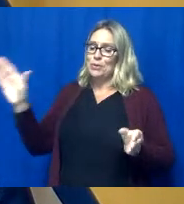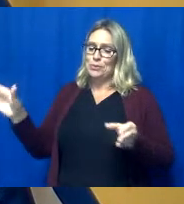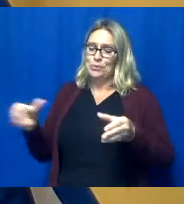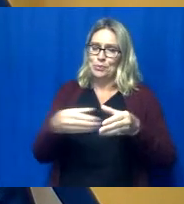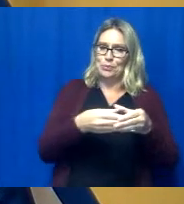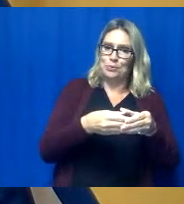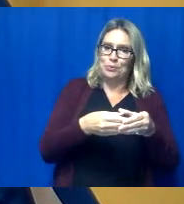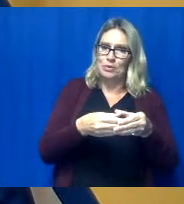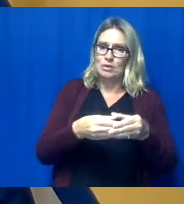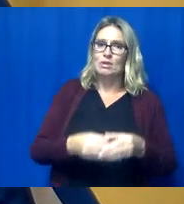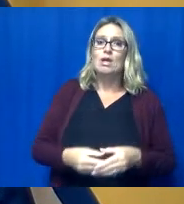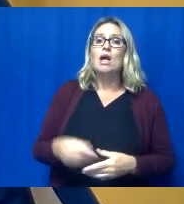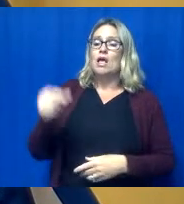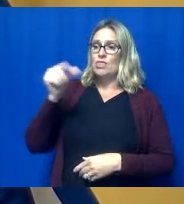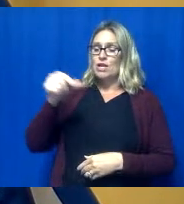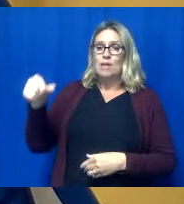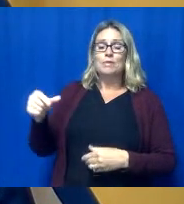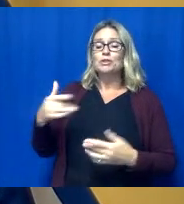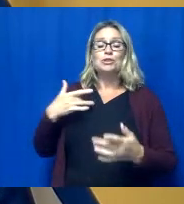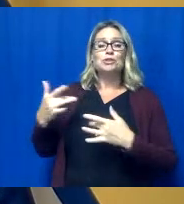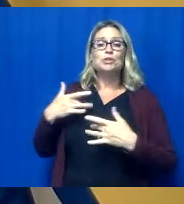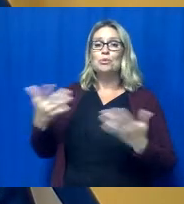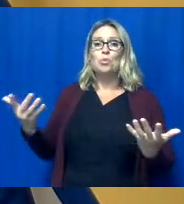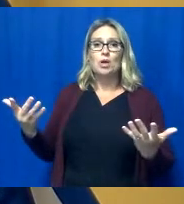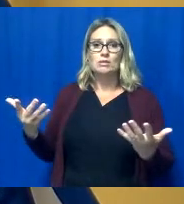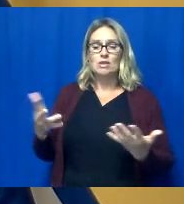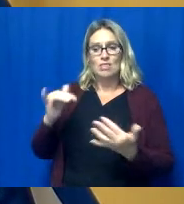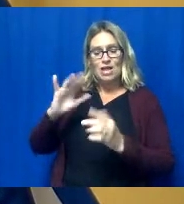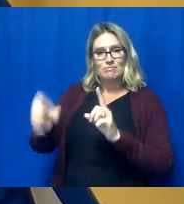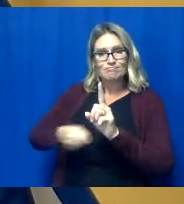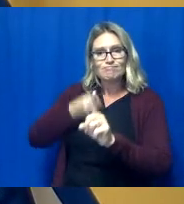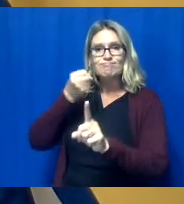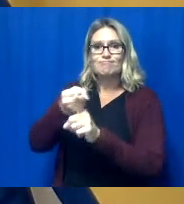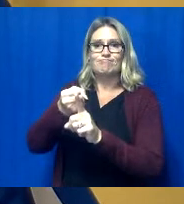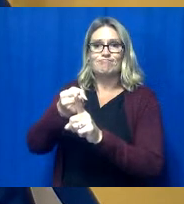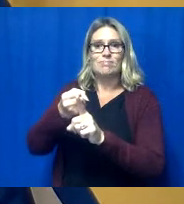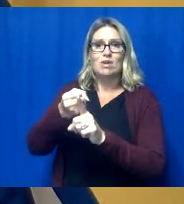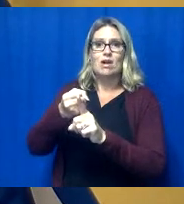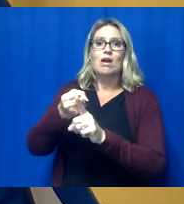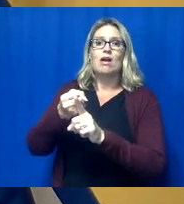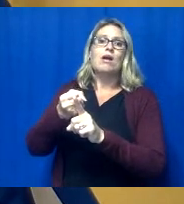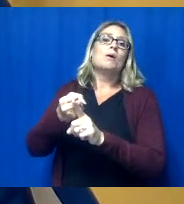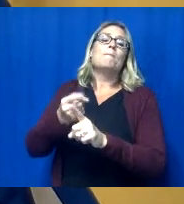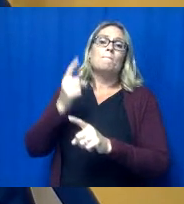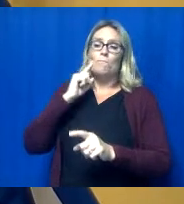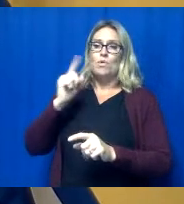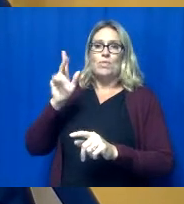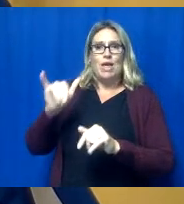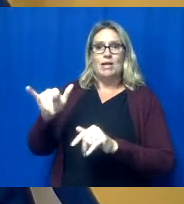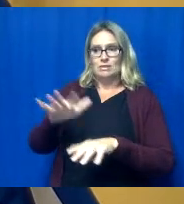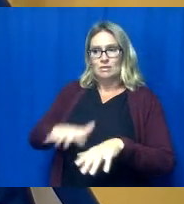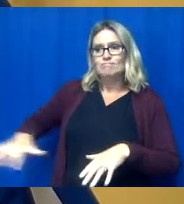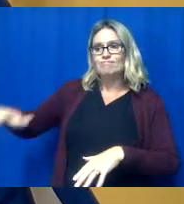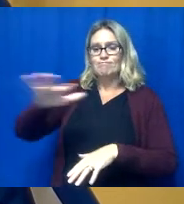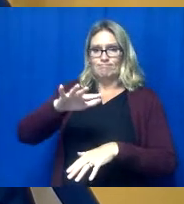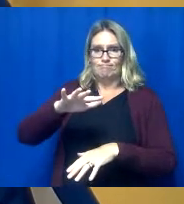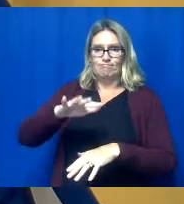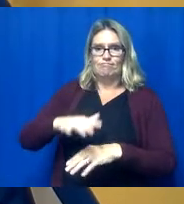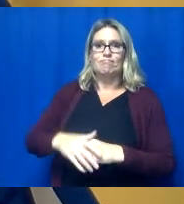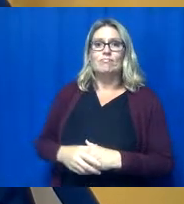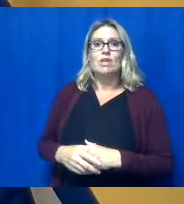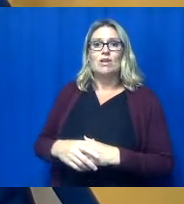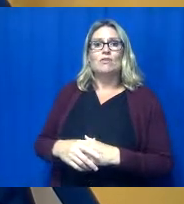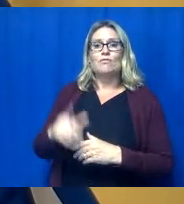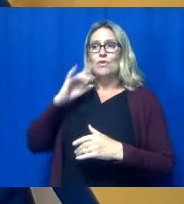our government's top concern is the impact COVID-19 is having and will continue to have on New Brunswick's